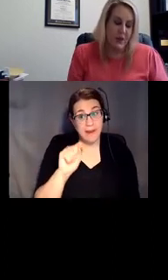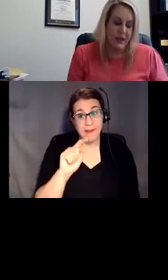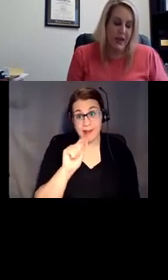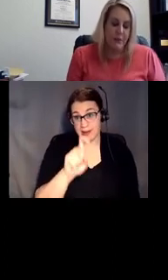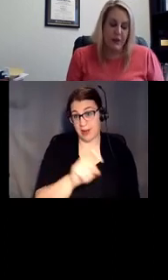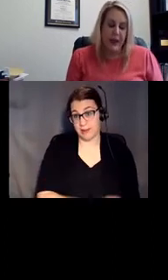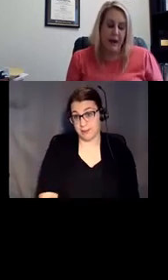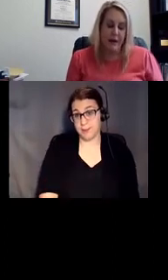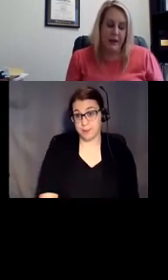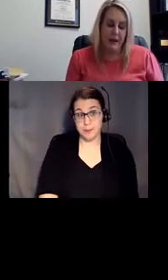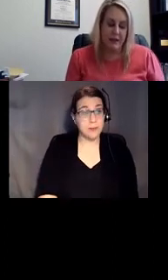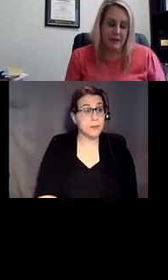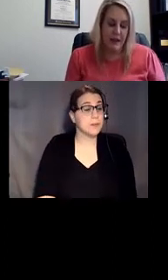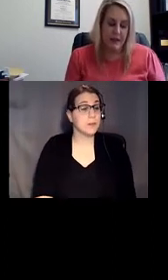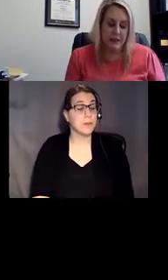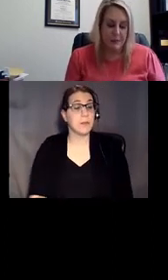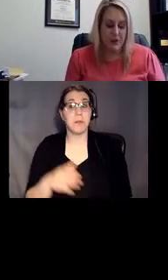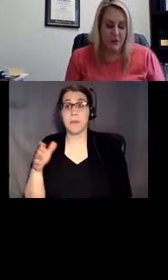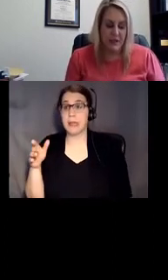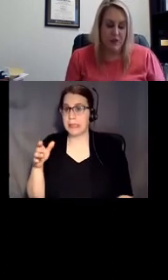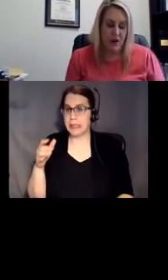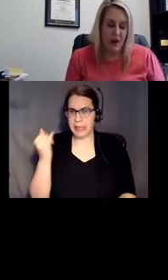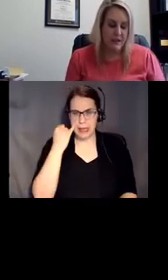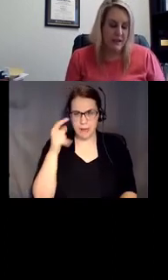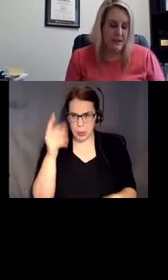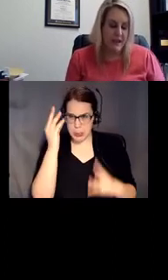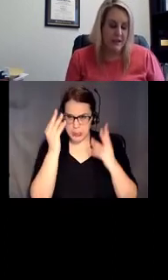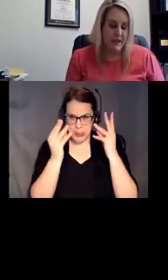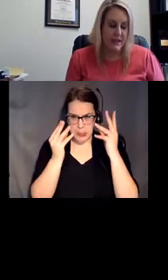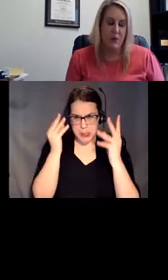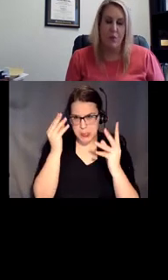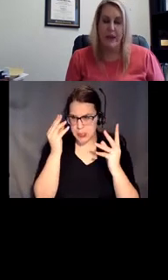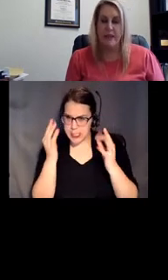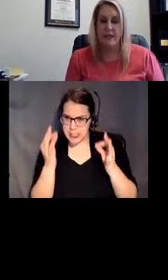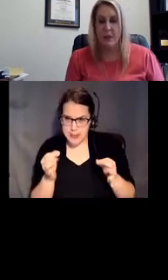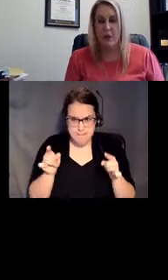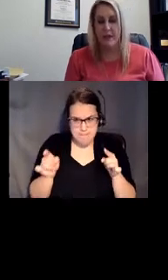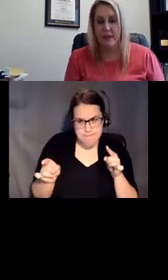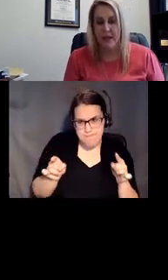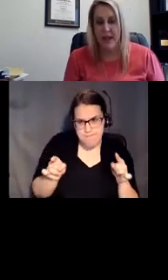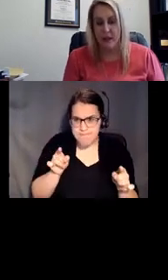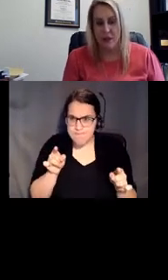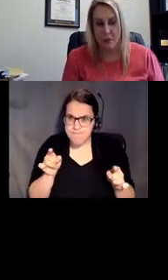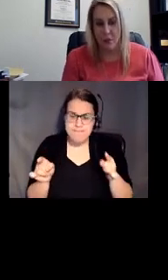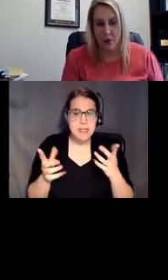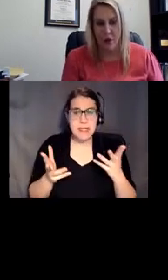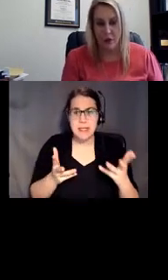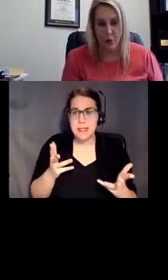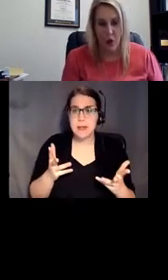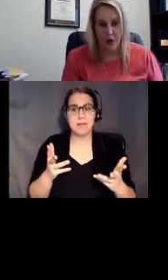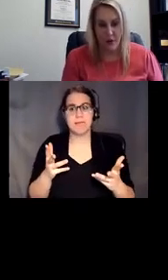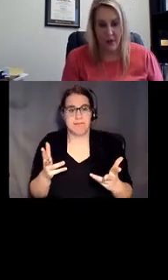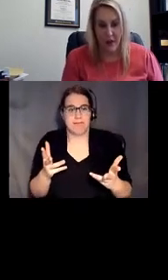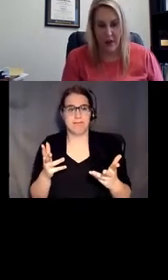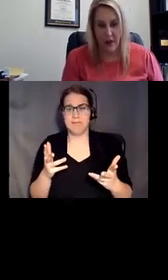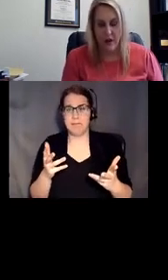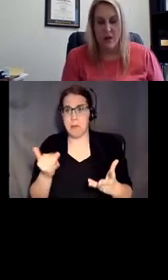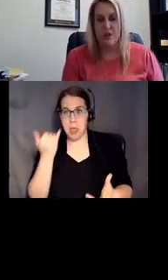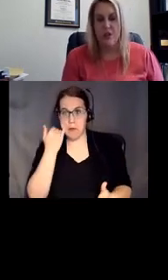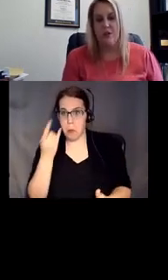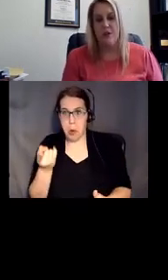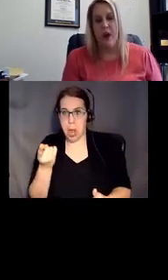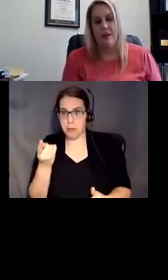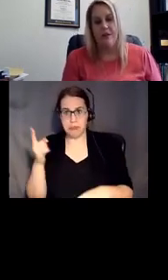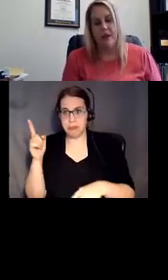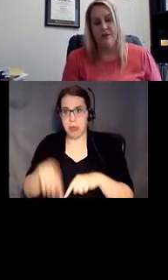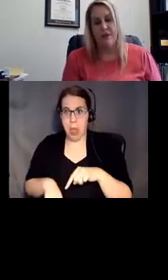Choosing between an ABLE account and a special needs trust is easy when someone is ineligible for one or the other.